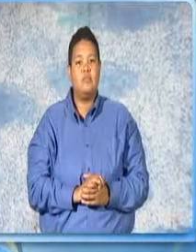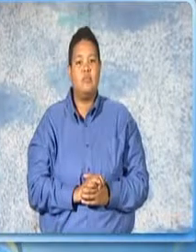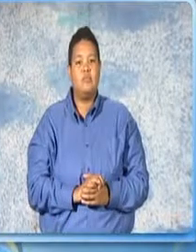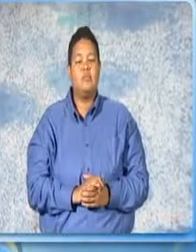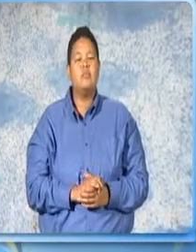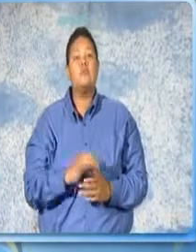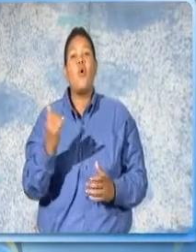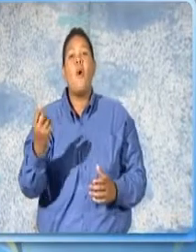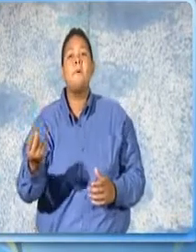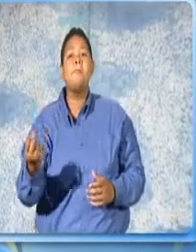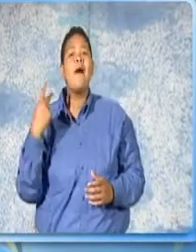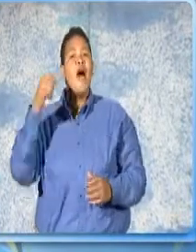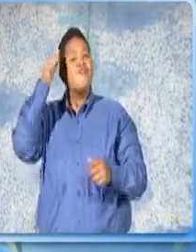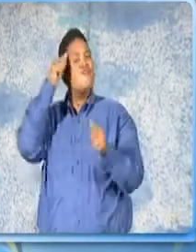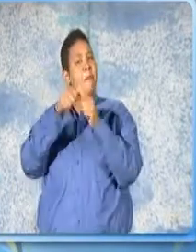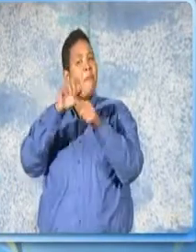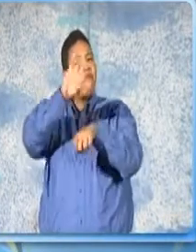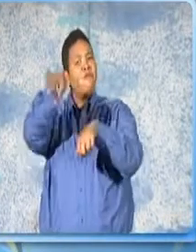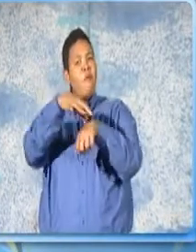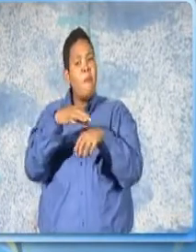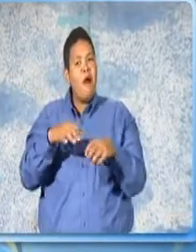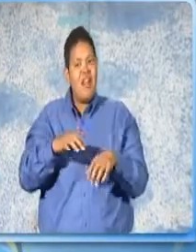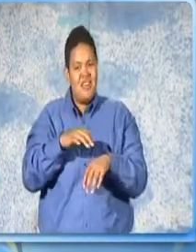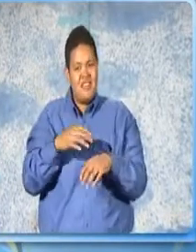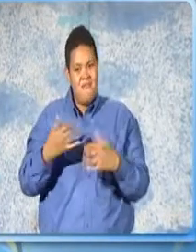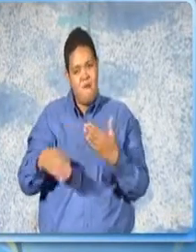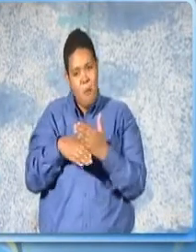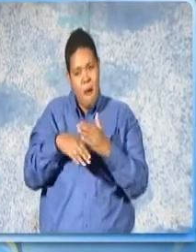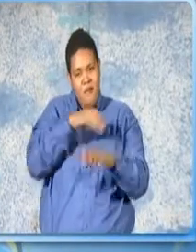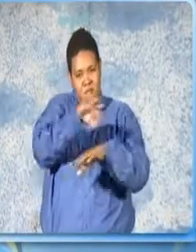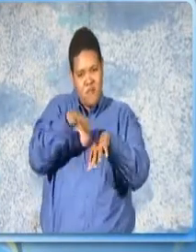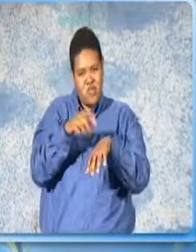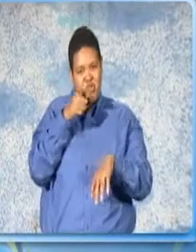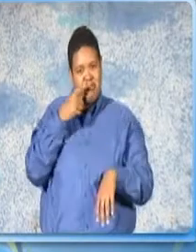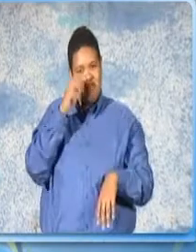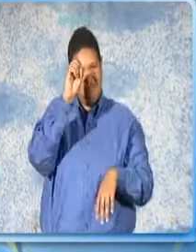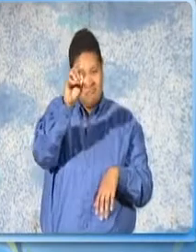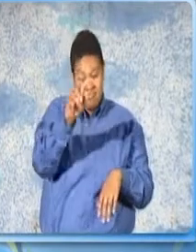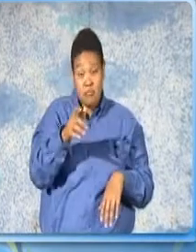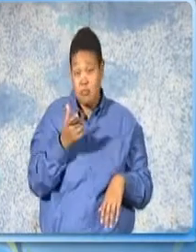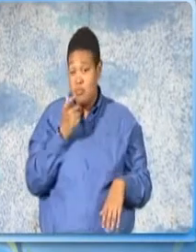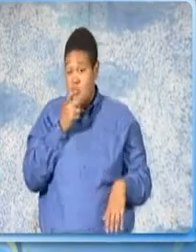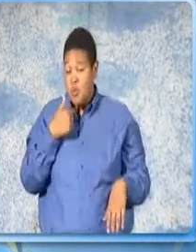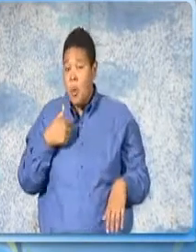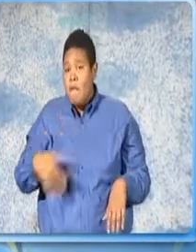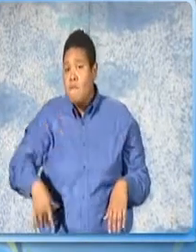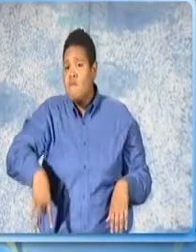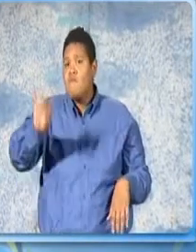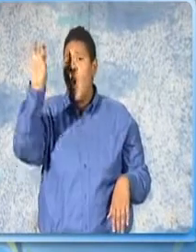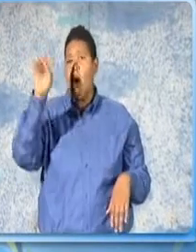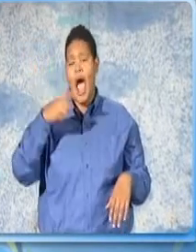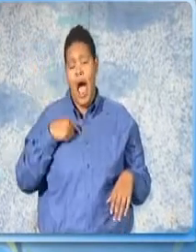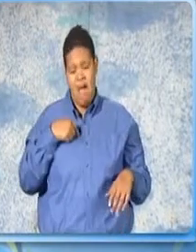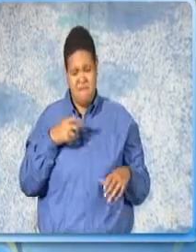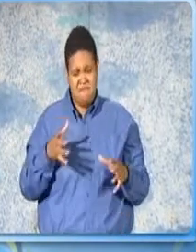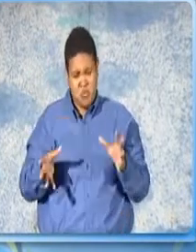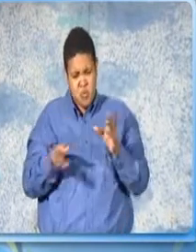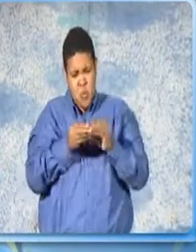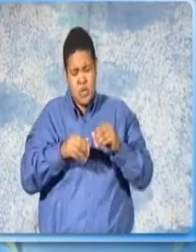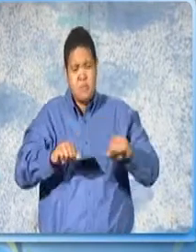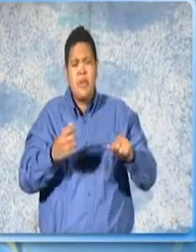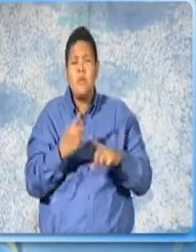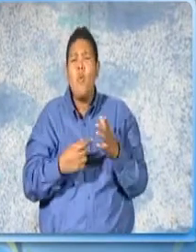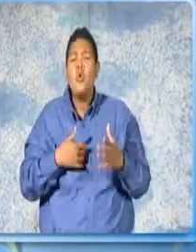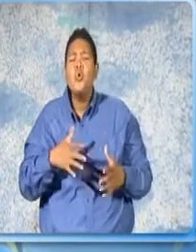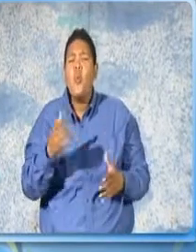Let us go back to that football field I mentioned before. Previously, we found its perimeter, but what if we